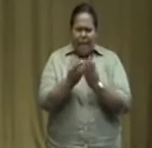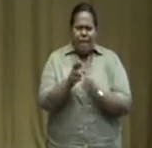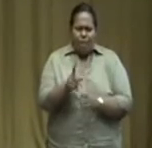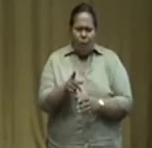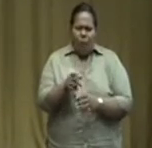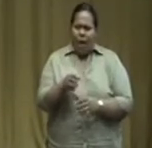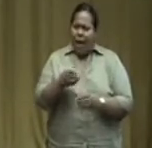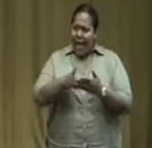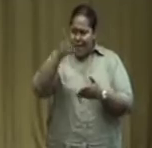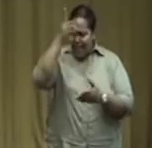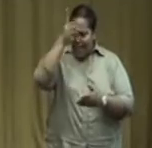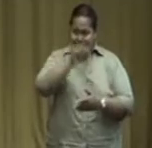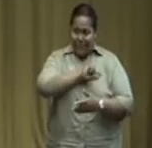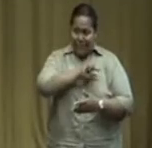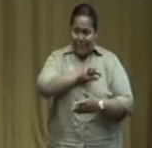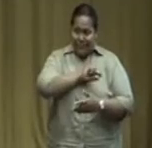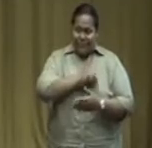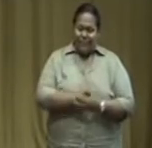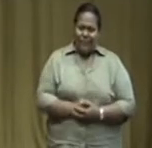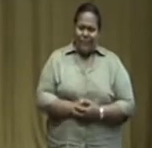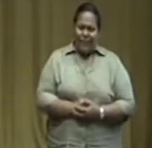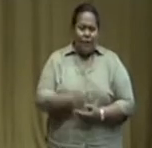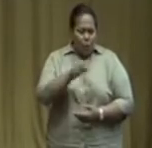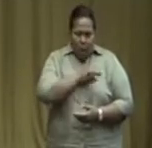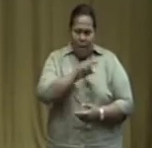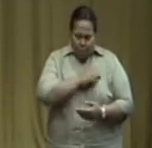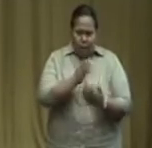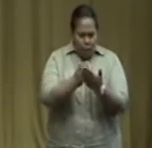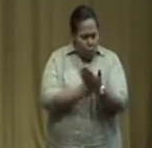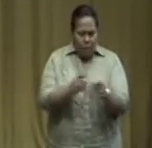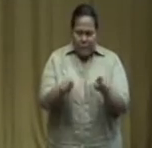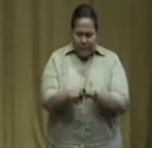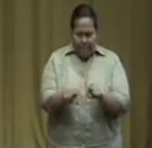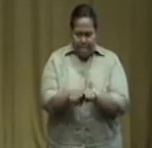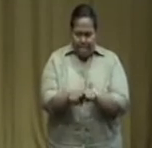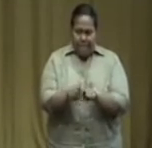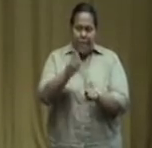credit, that the quality of the discourse is such that it keeps the others interested.